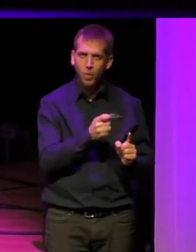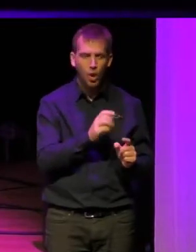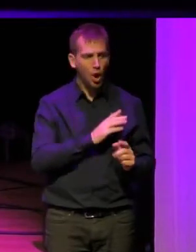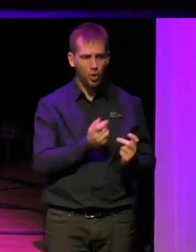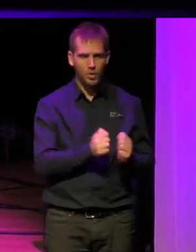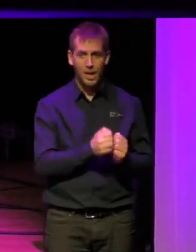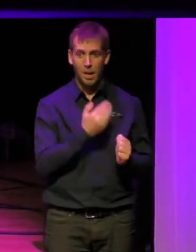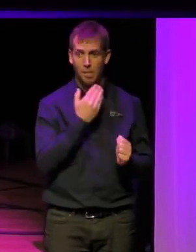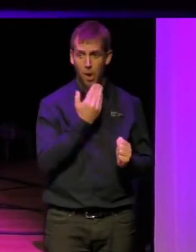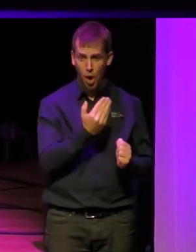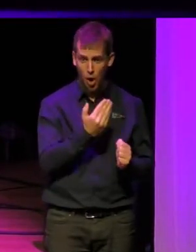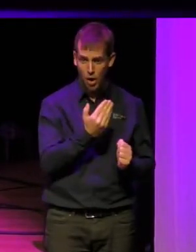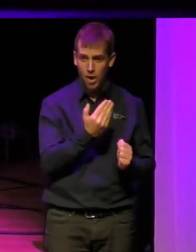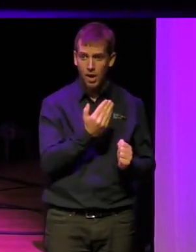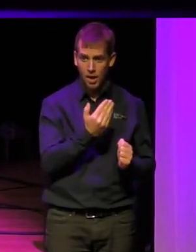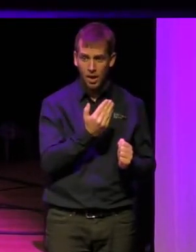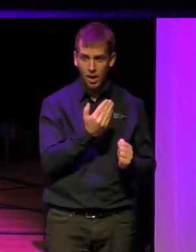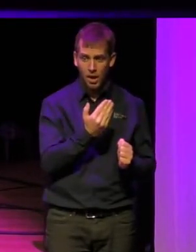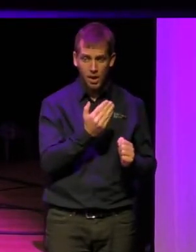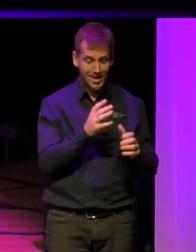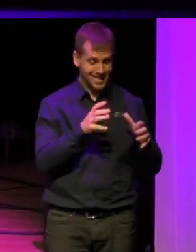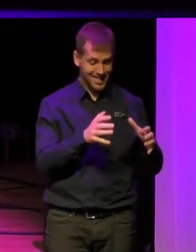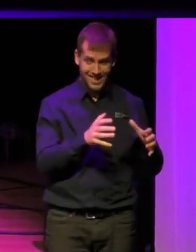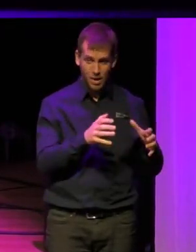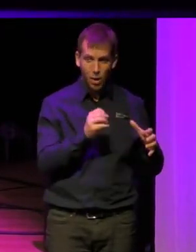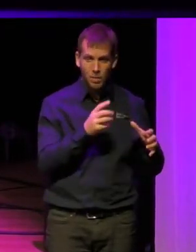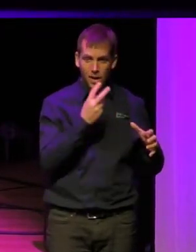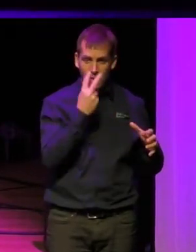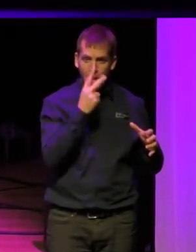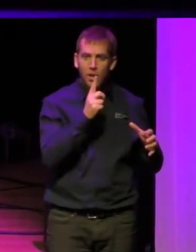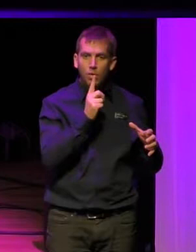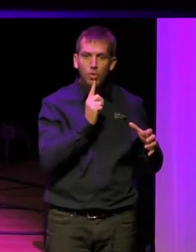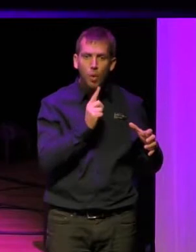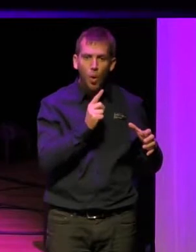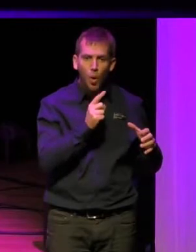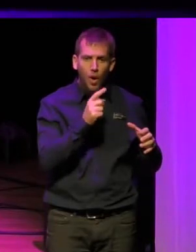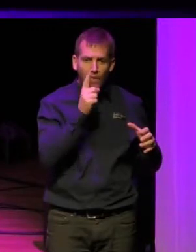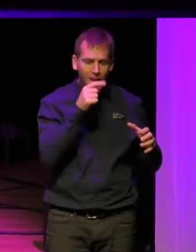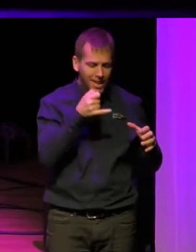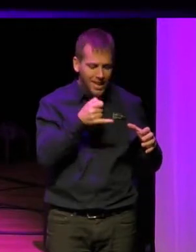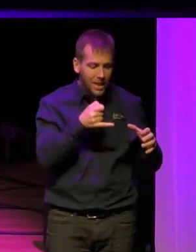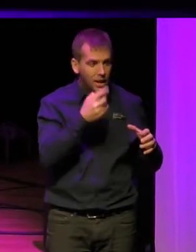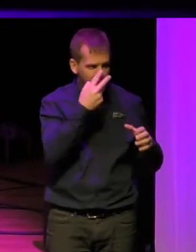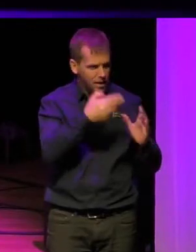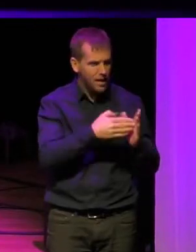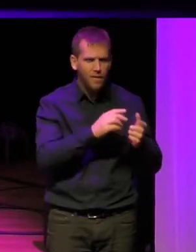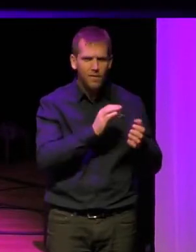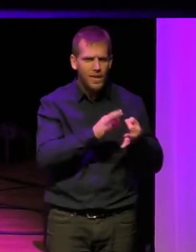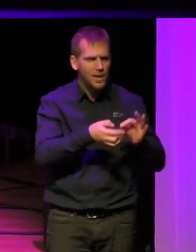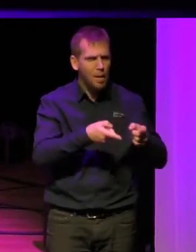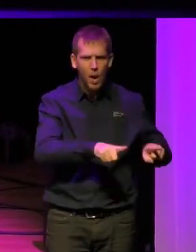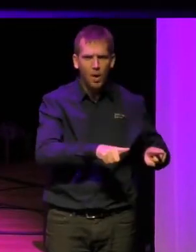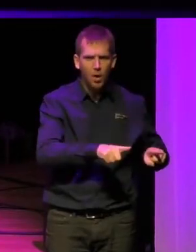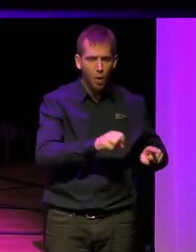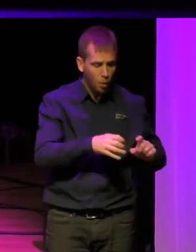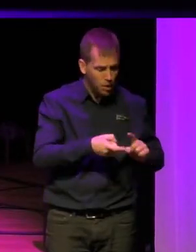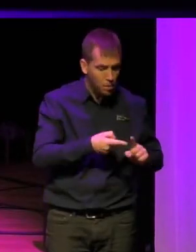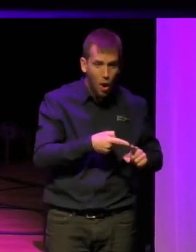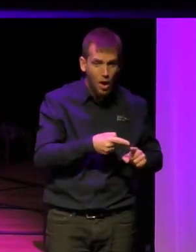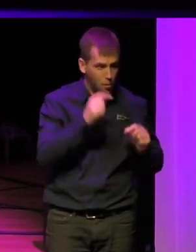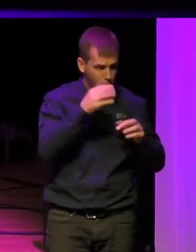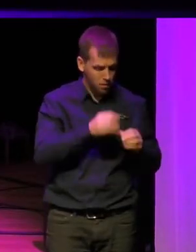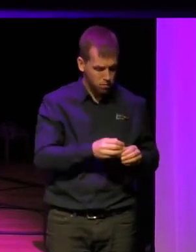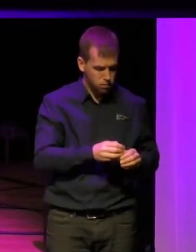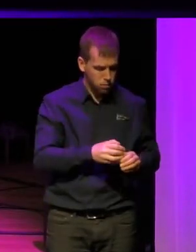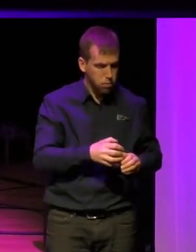make sure that when there are little tears, they are mended immediately, because once it gets big,